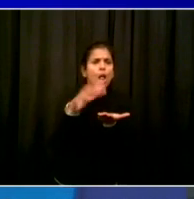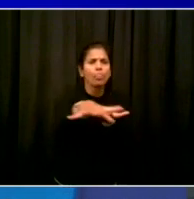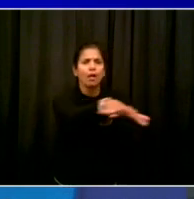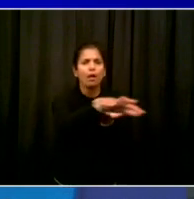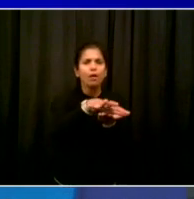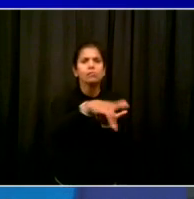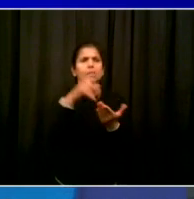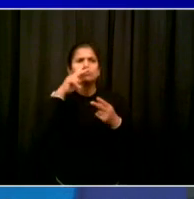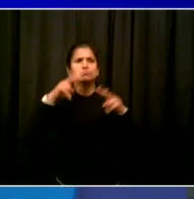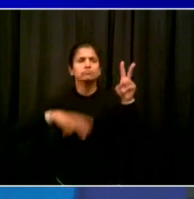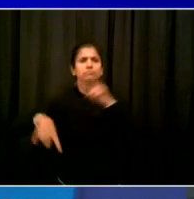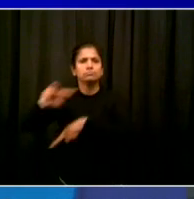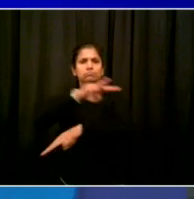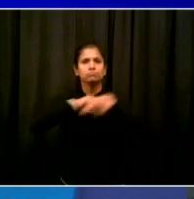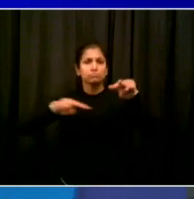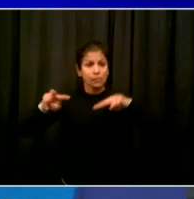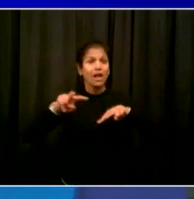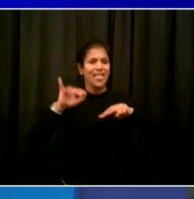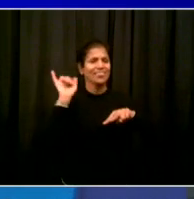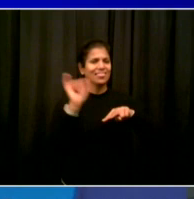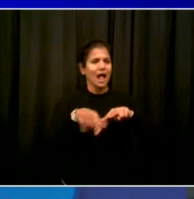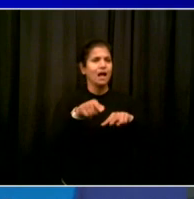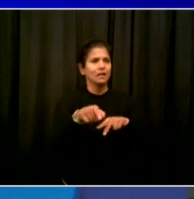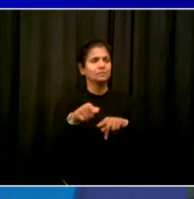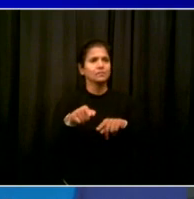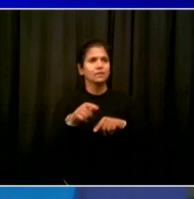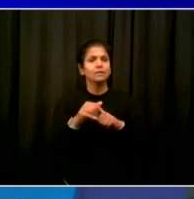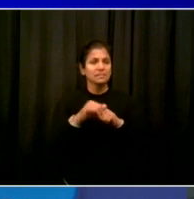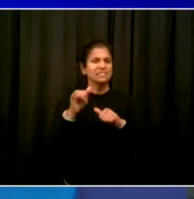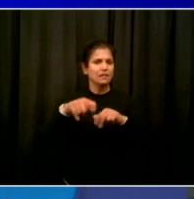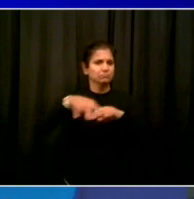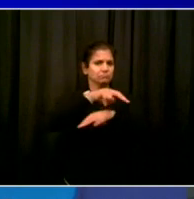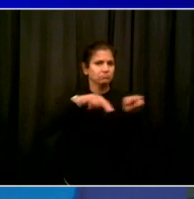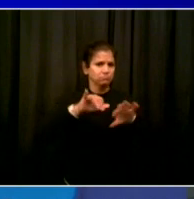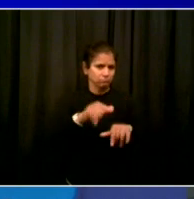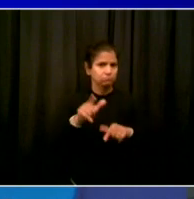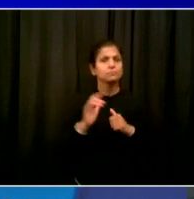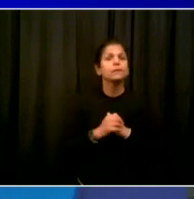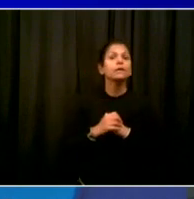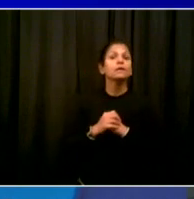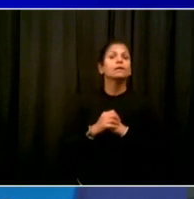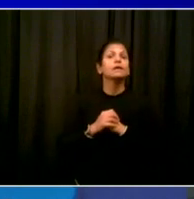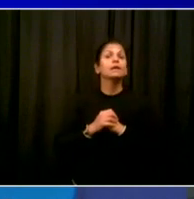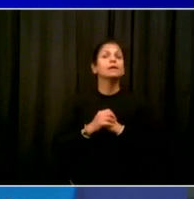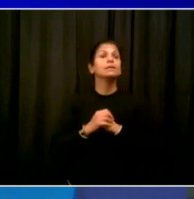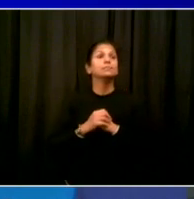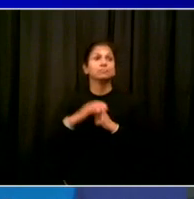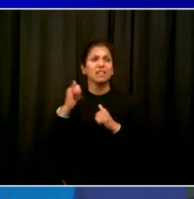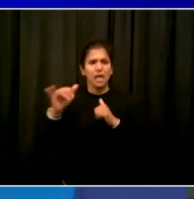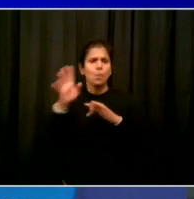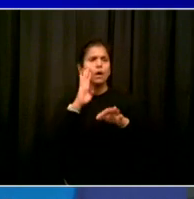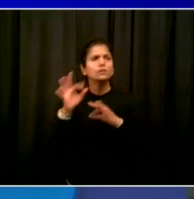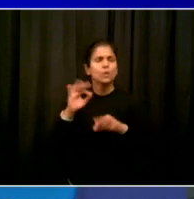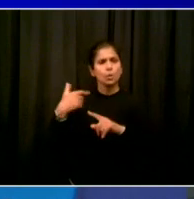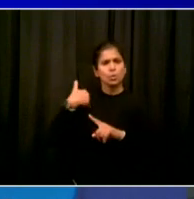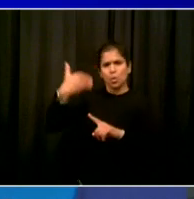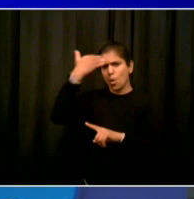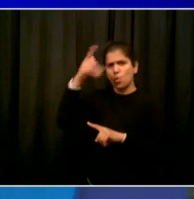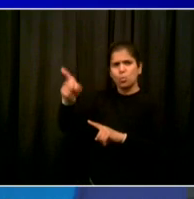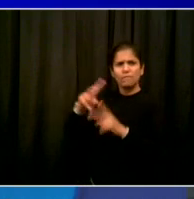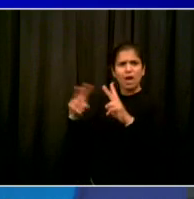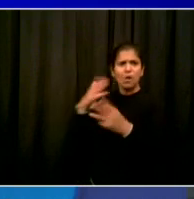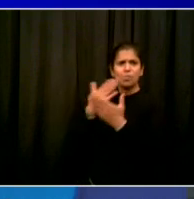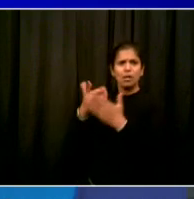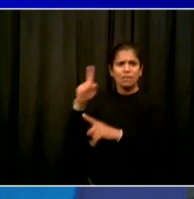years worked with, Phil worked with me many, many years ago in the Bronx in the 44th Precinct. And he will be a